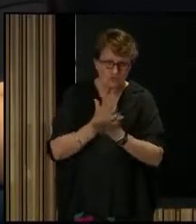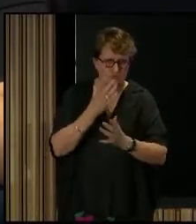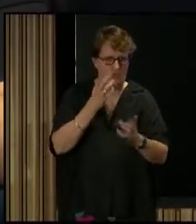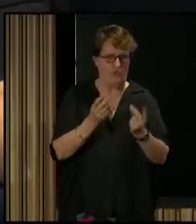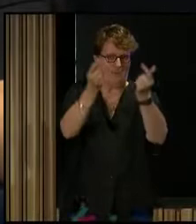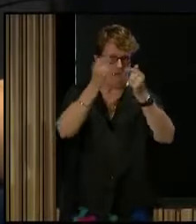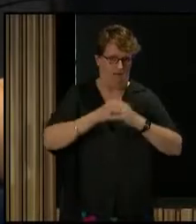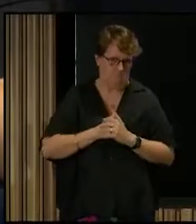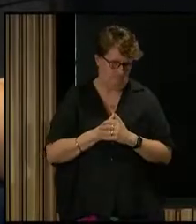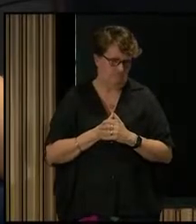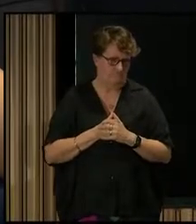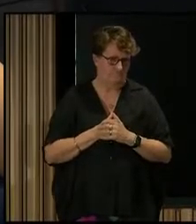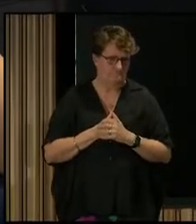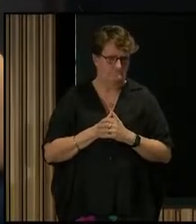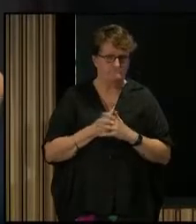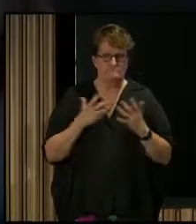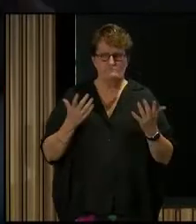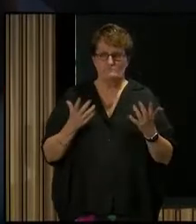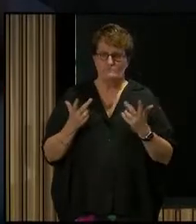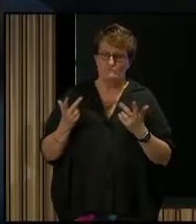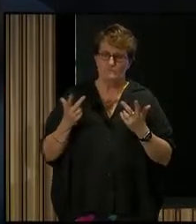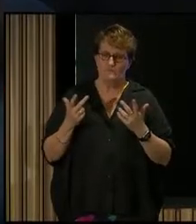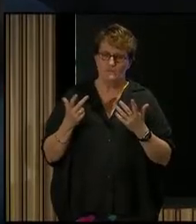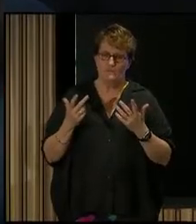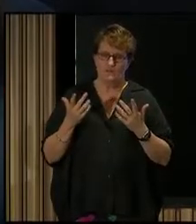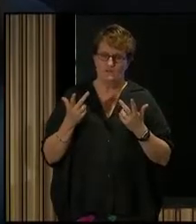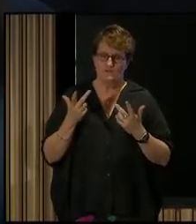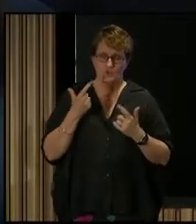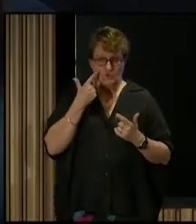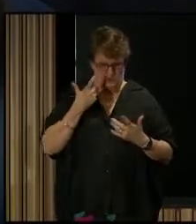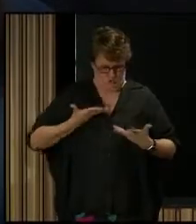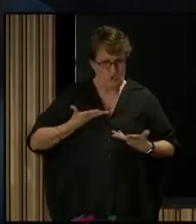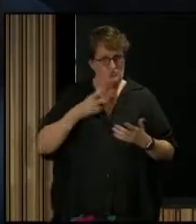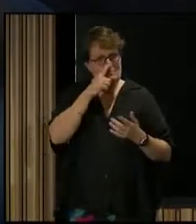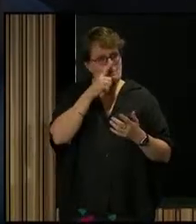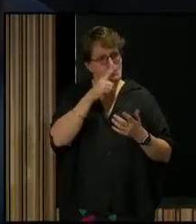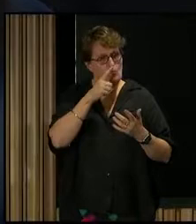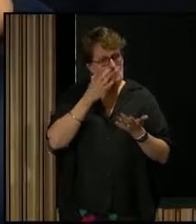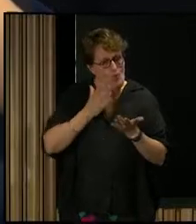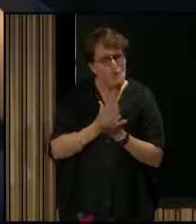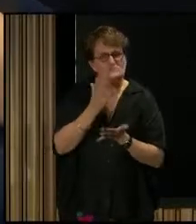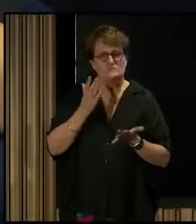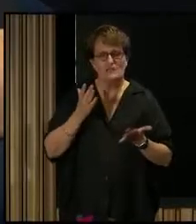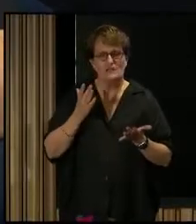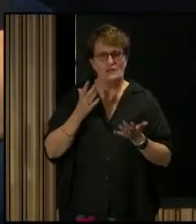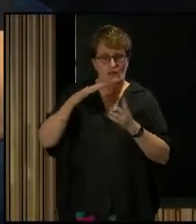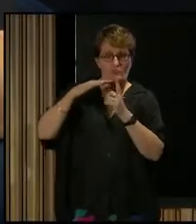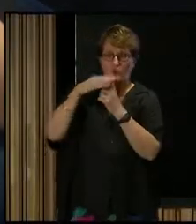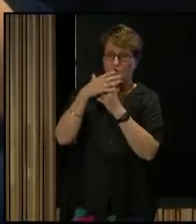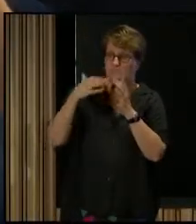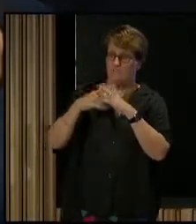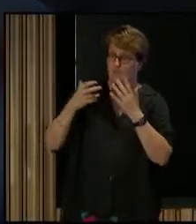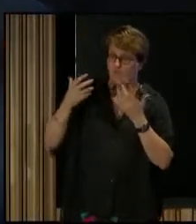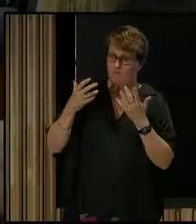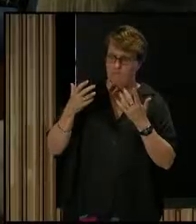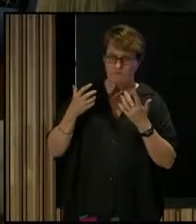faster and it shows people that you trust them with honesty. So in the context of a show, like,